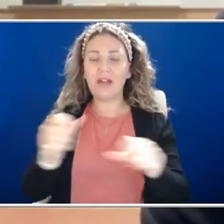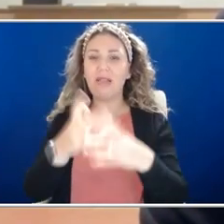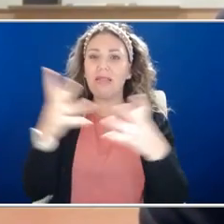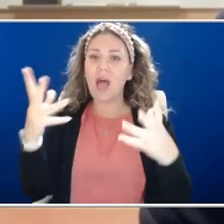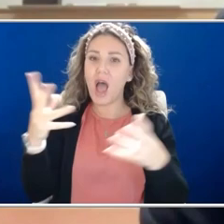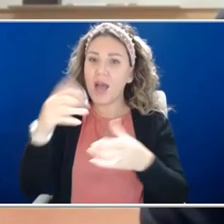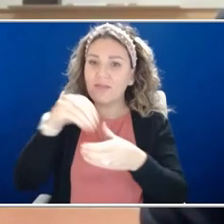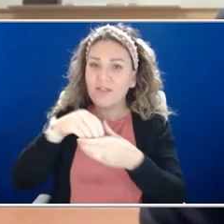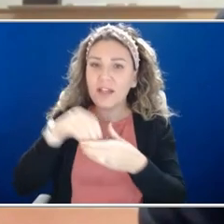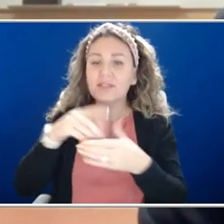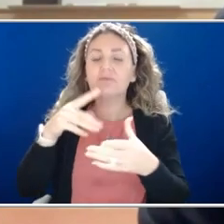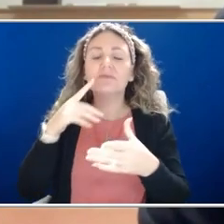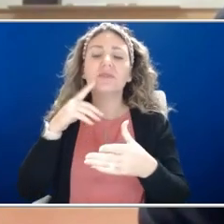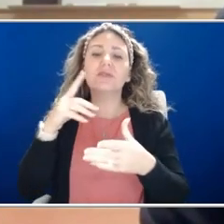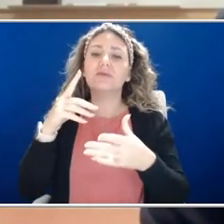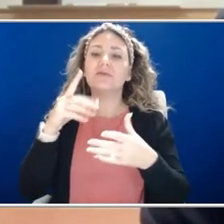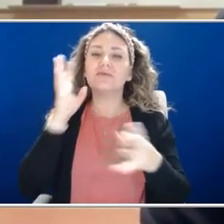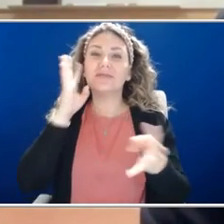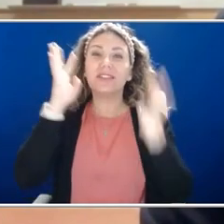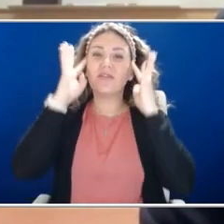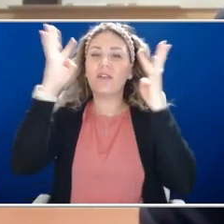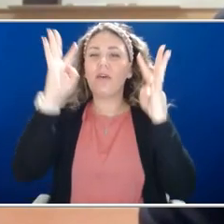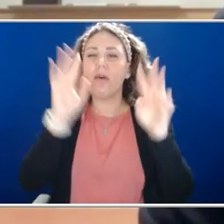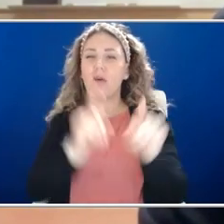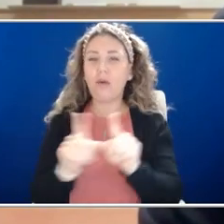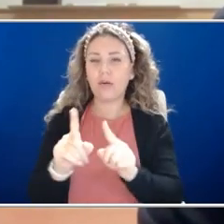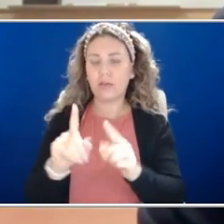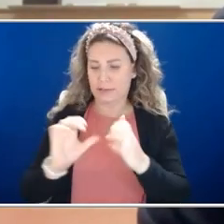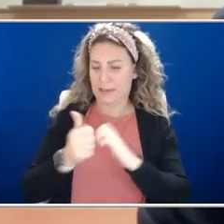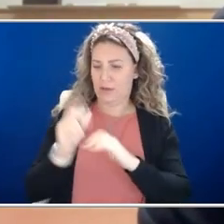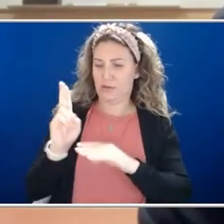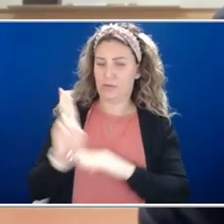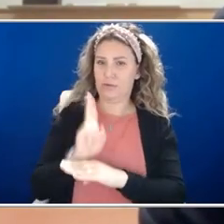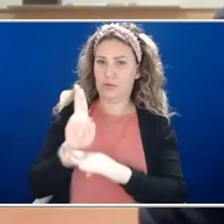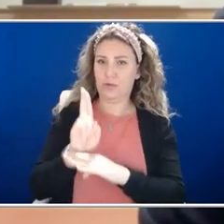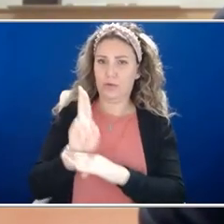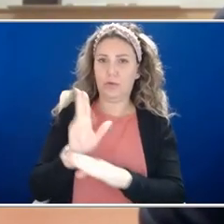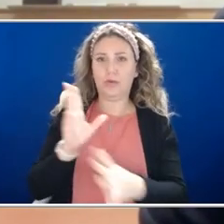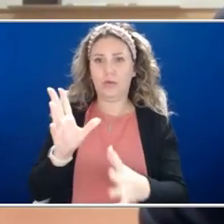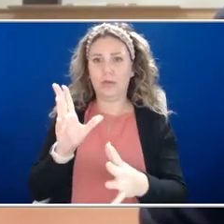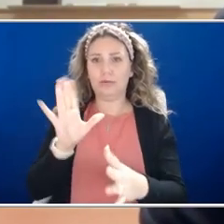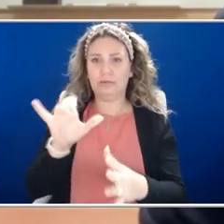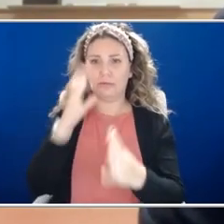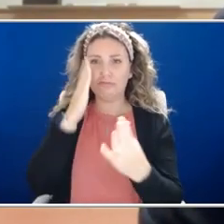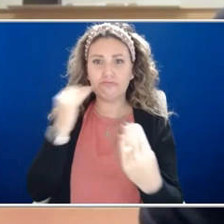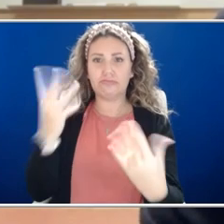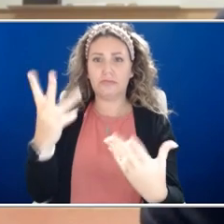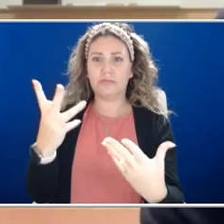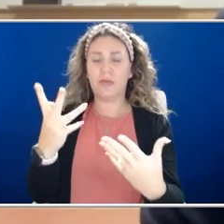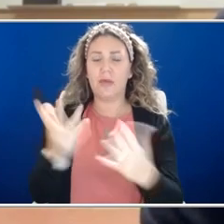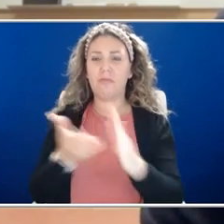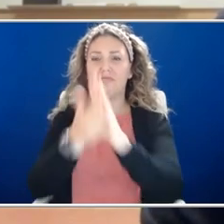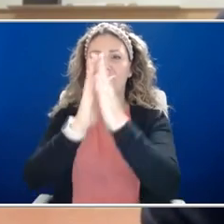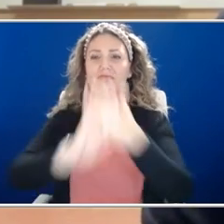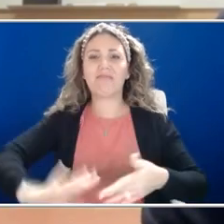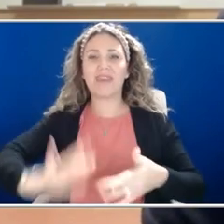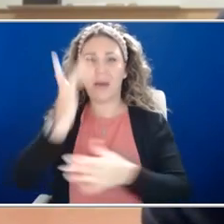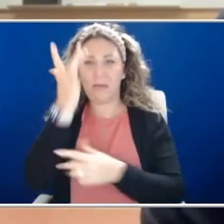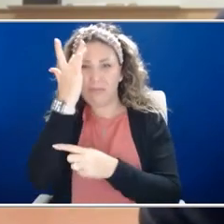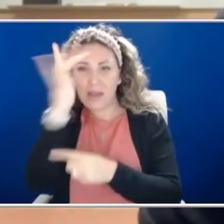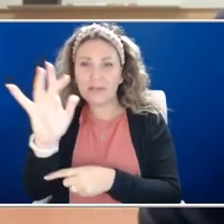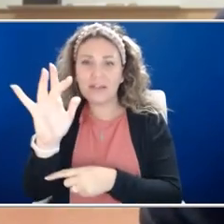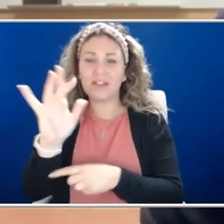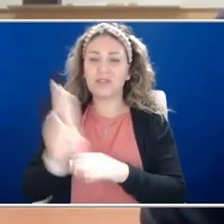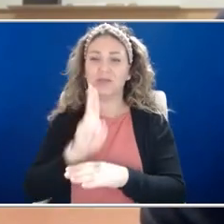into innovation, but also how do we practically use the data and turn it into that intelligence using these capabilities. And